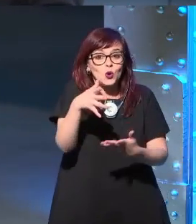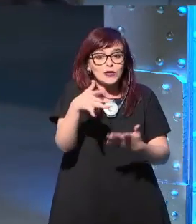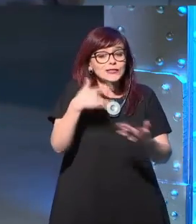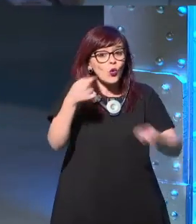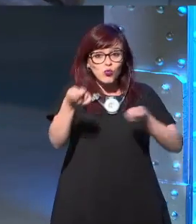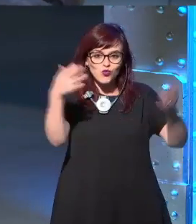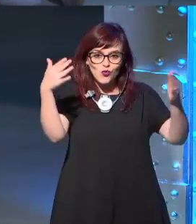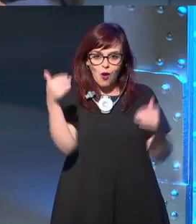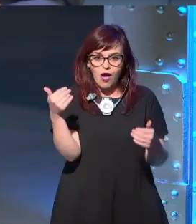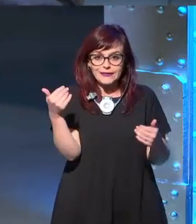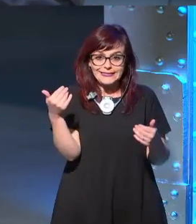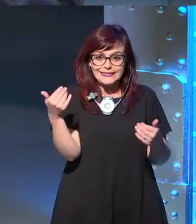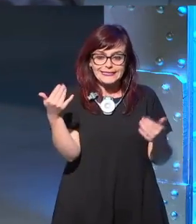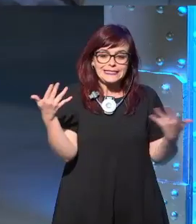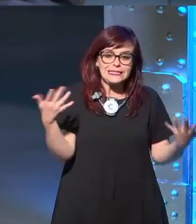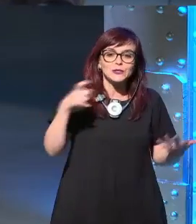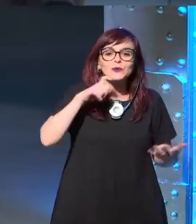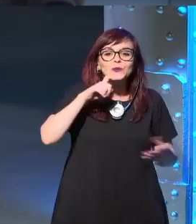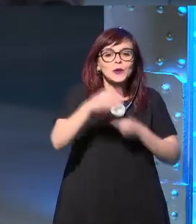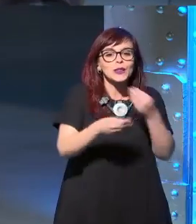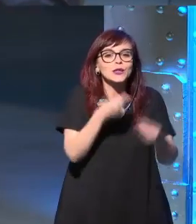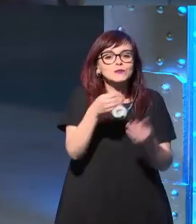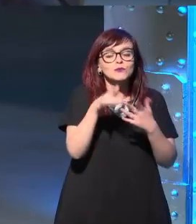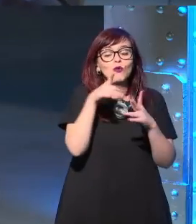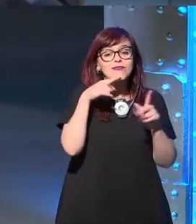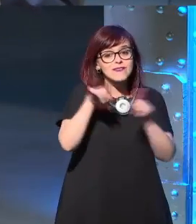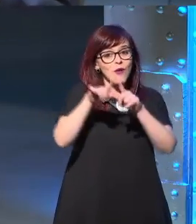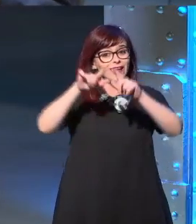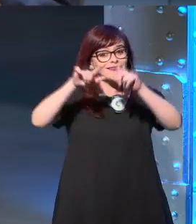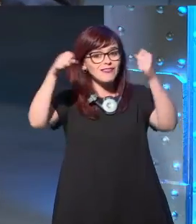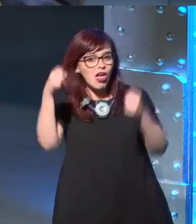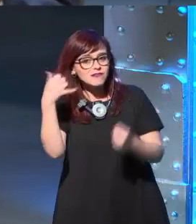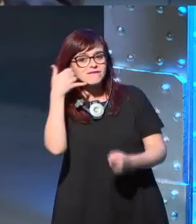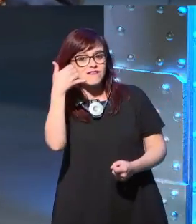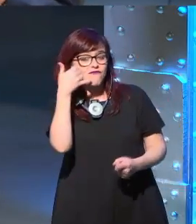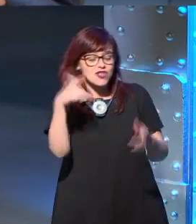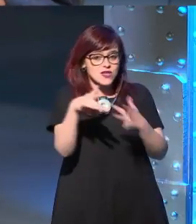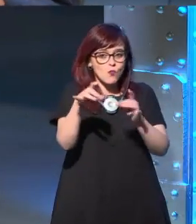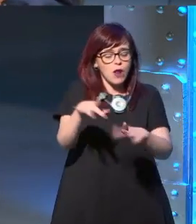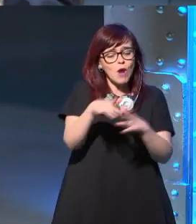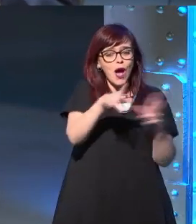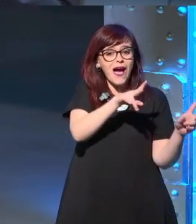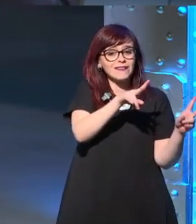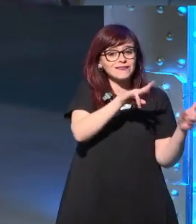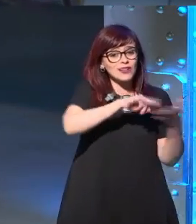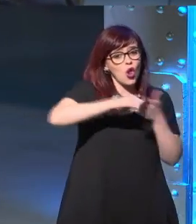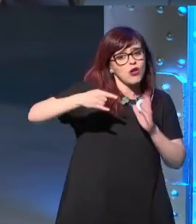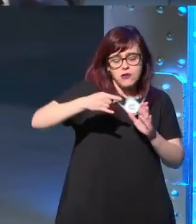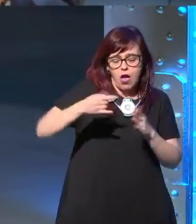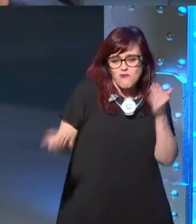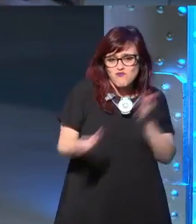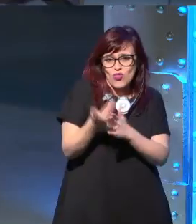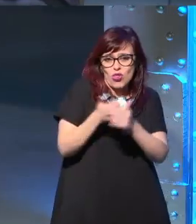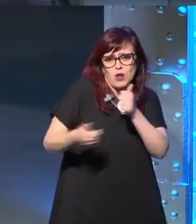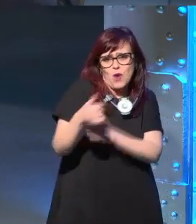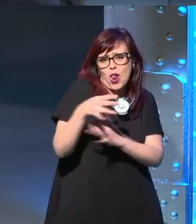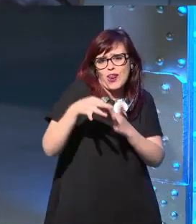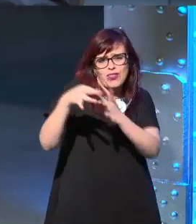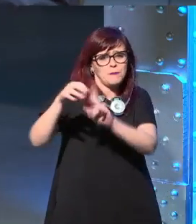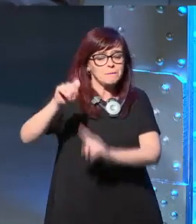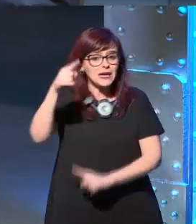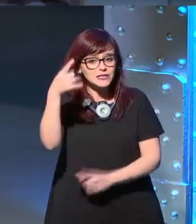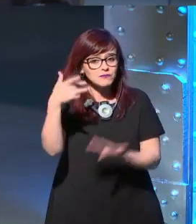at the forefront of figuring out the relationship of technology and society, to do it, but allows some